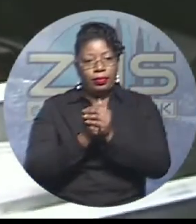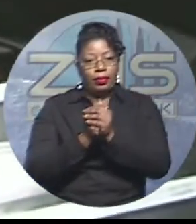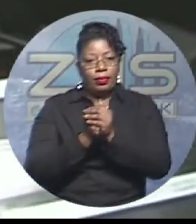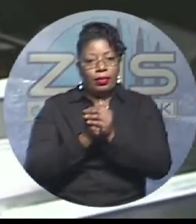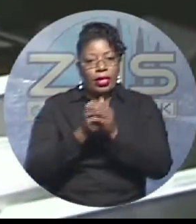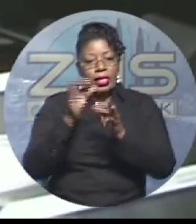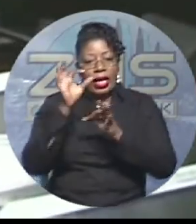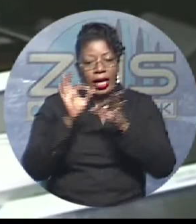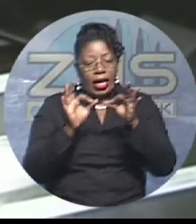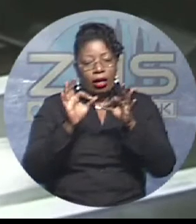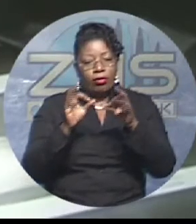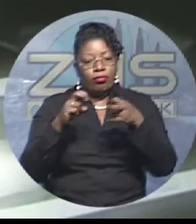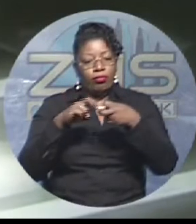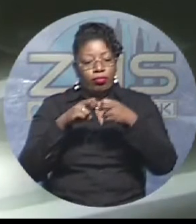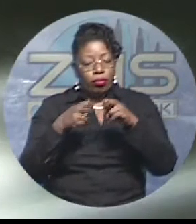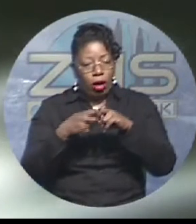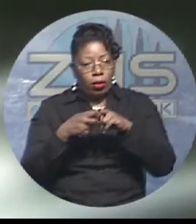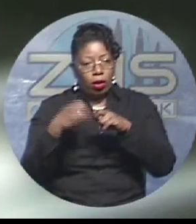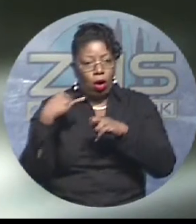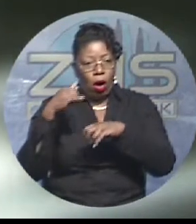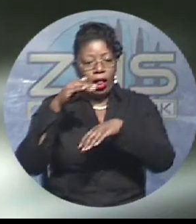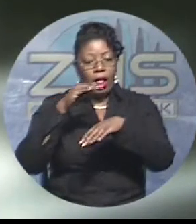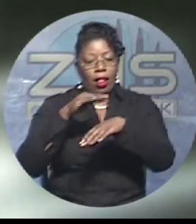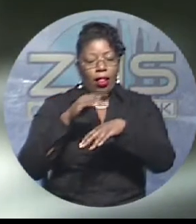an issue, you should call their hotline at